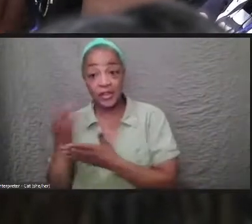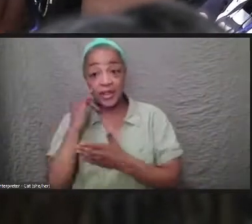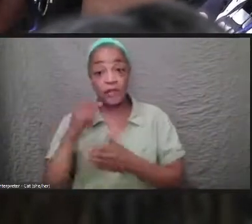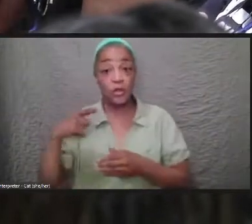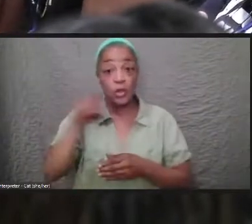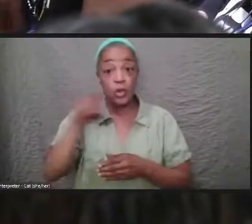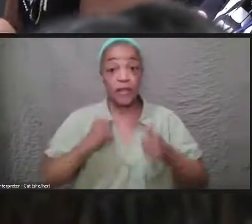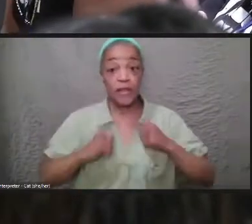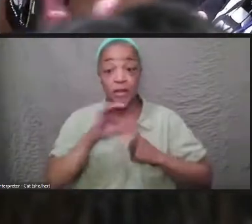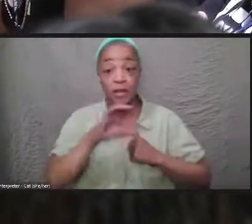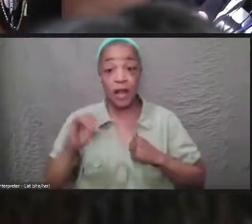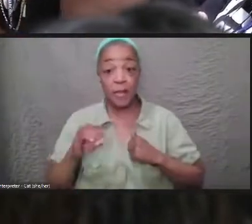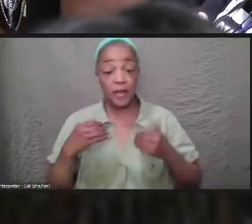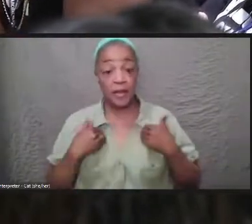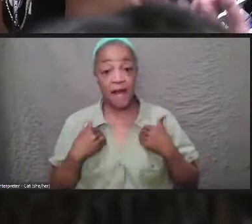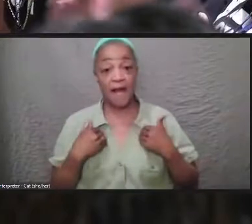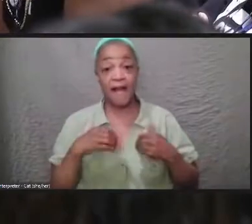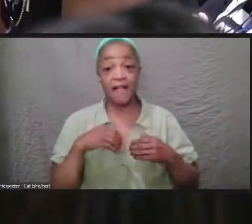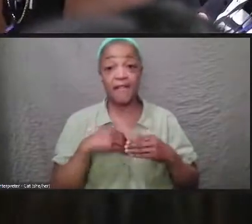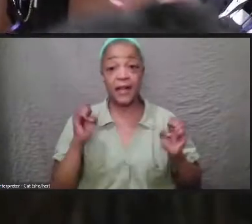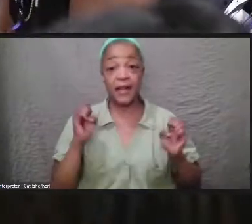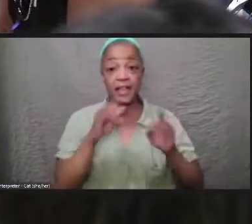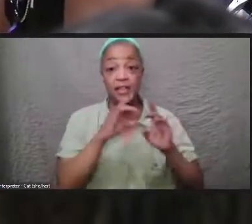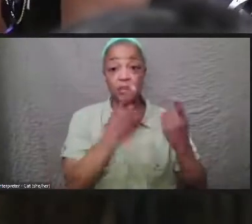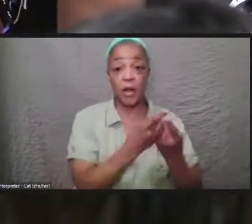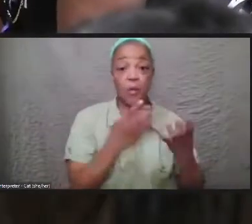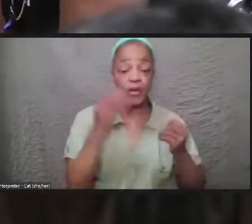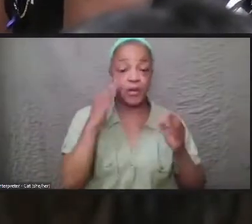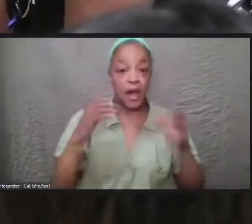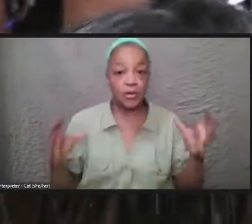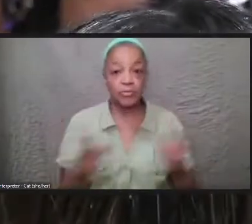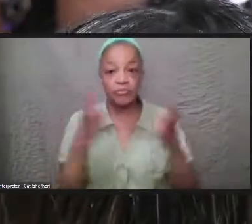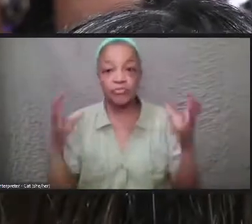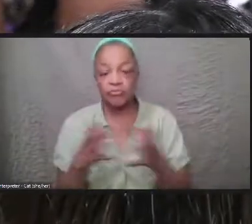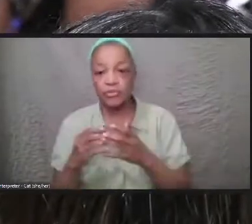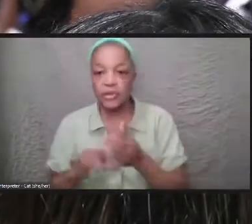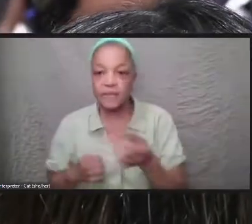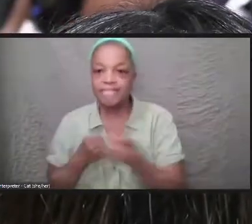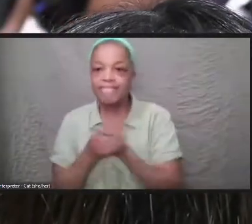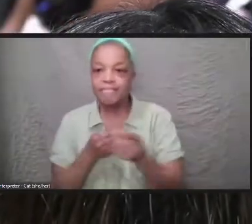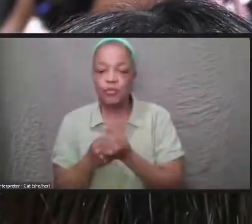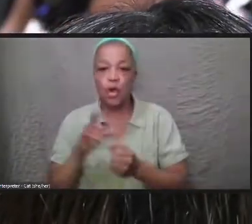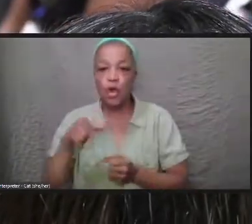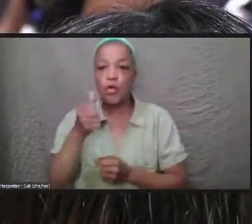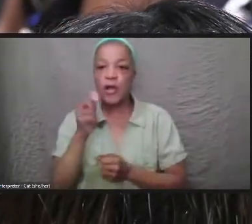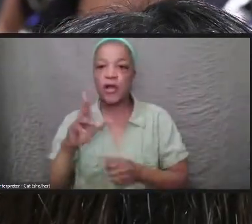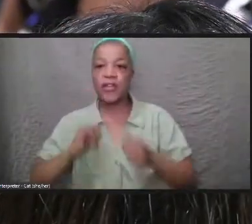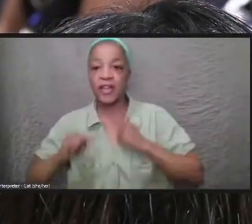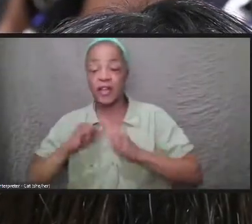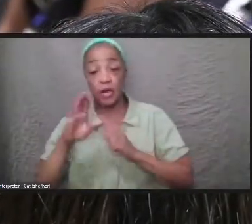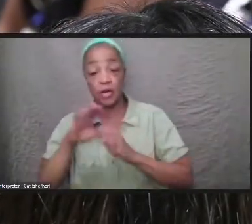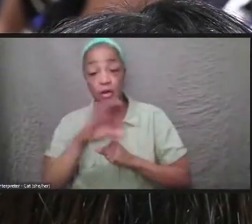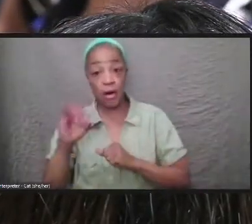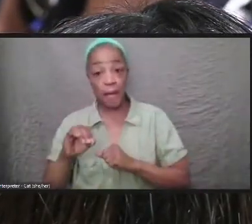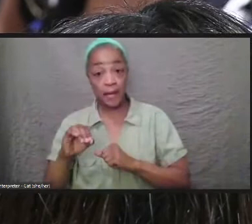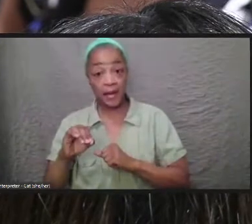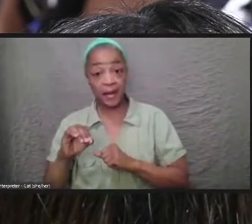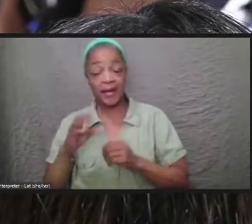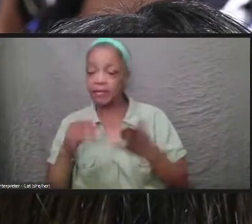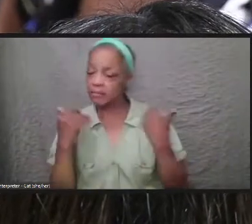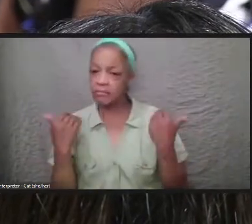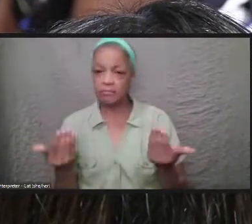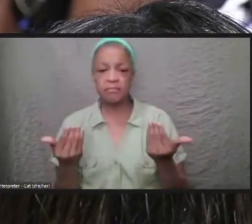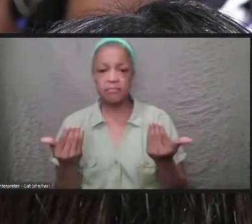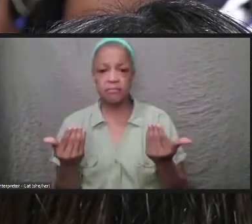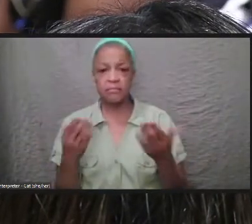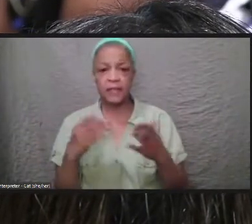that has an education department and you want to know how to generate or create a queer youth theater within your own company or anything like that,